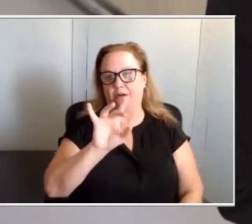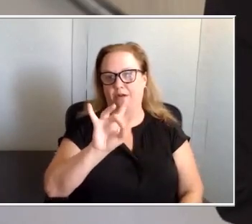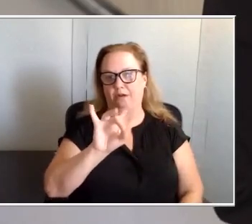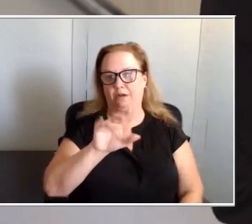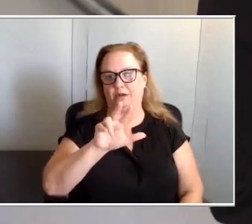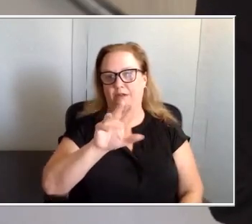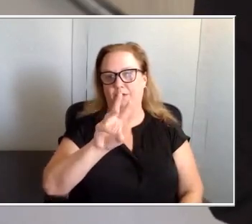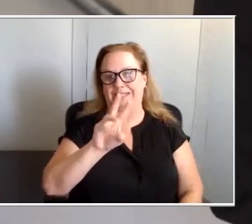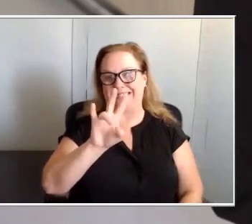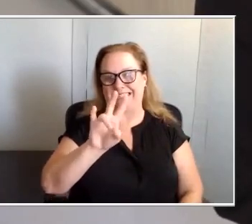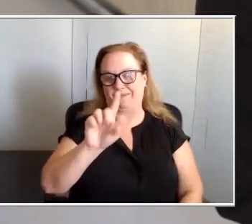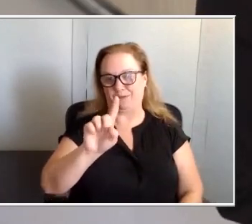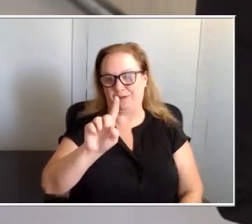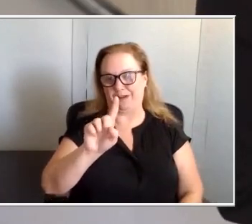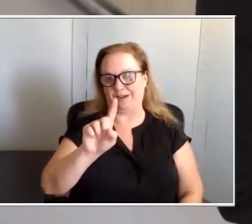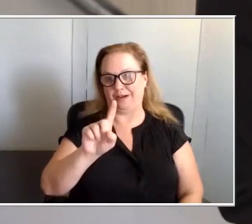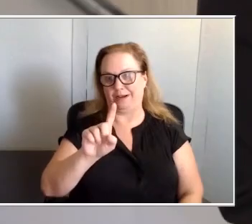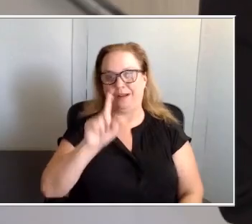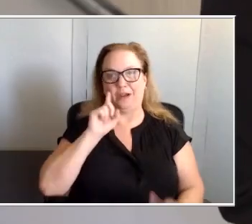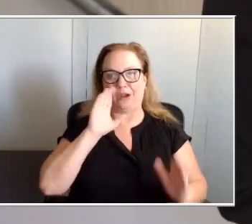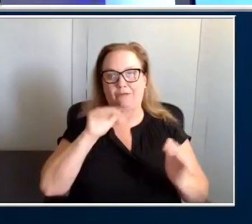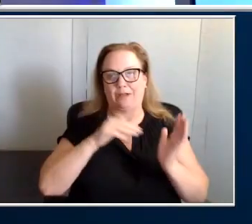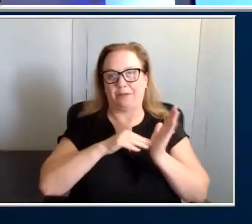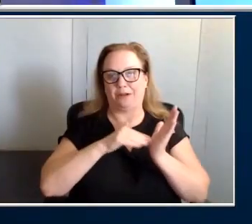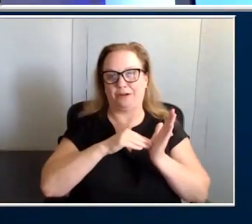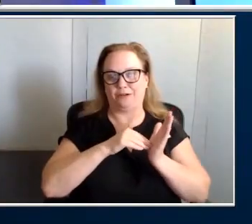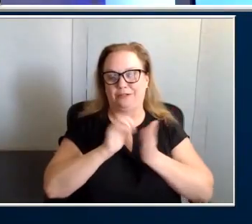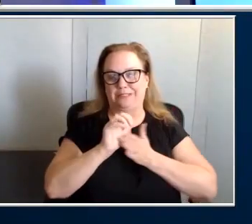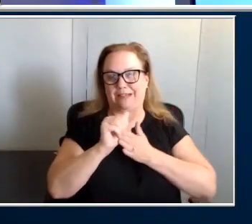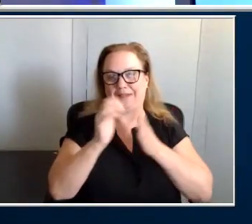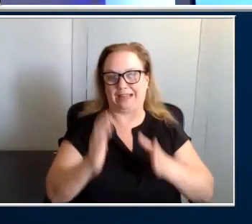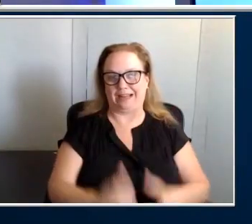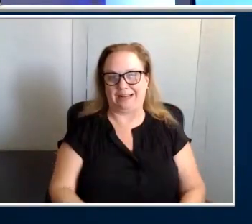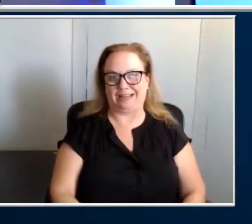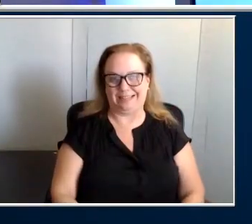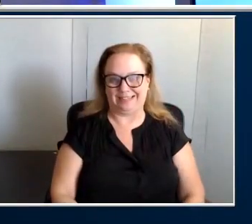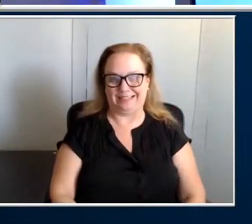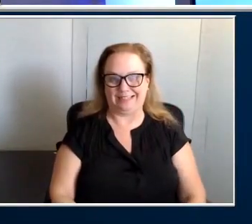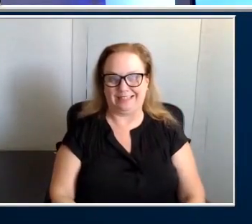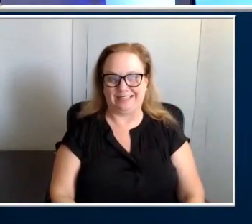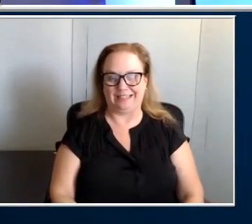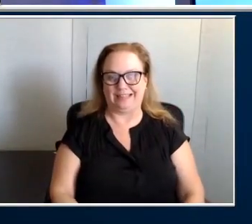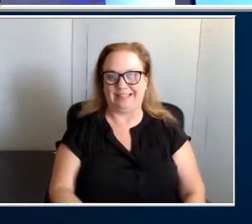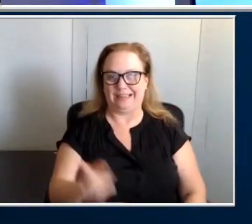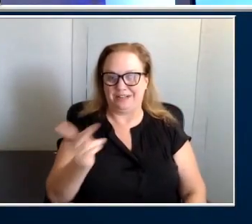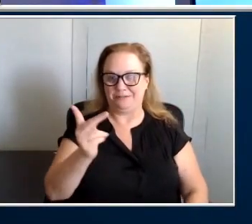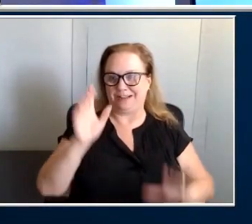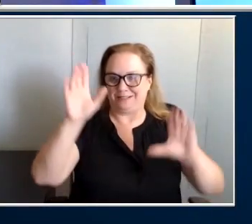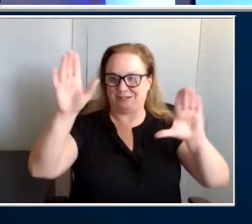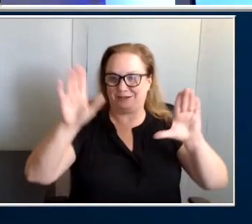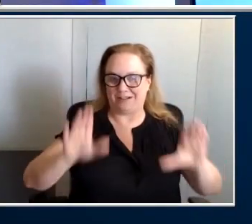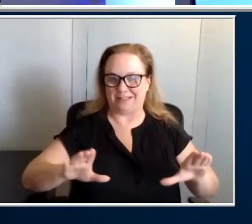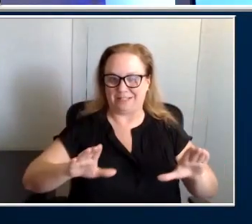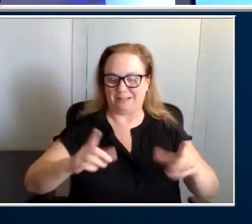913-588-3671, and hopefully I'll be your nurse navigator. All right, Sarah and Kathy, you guys are awesome. Can you come